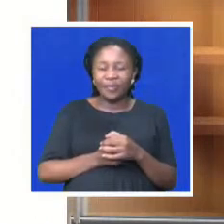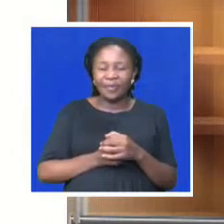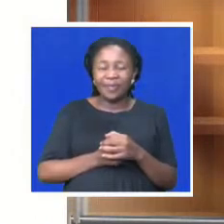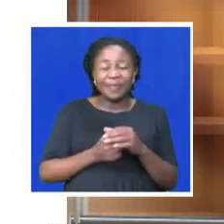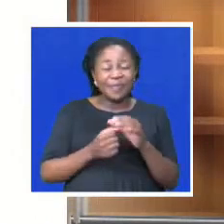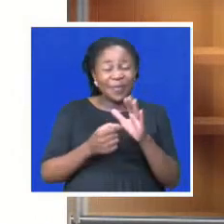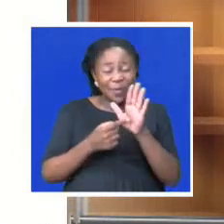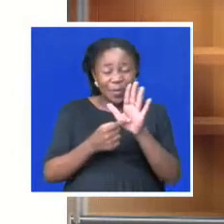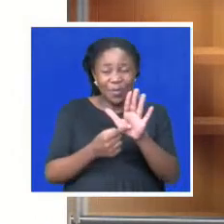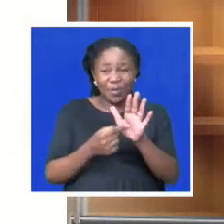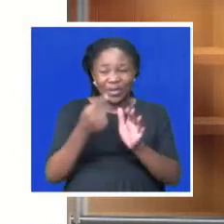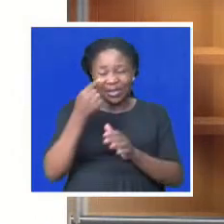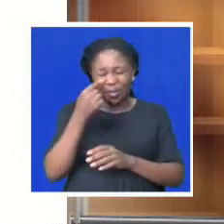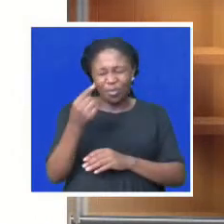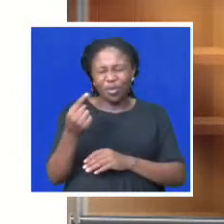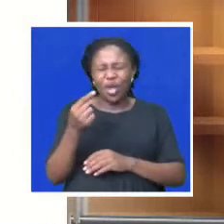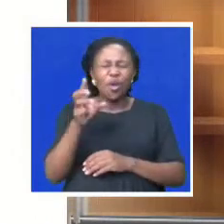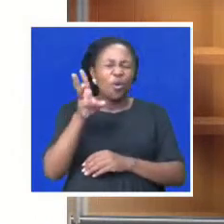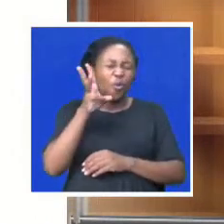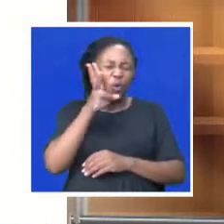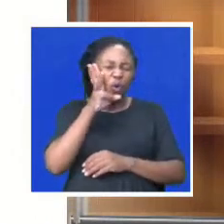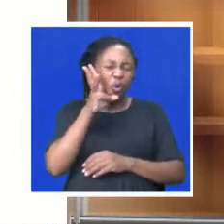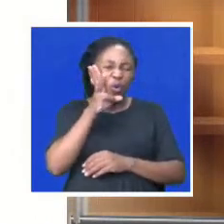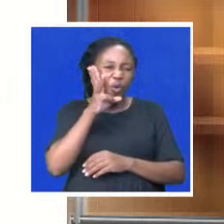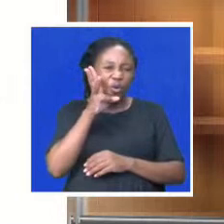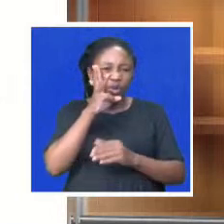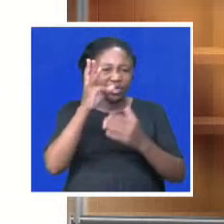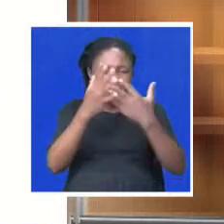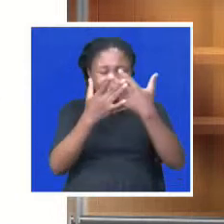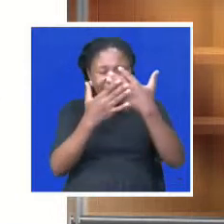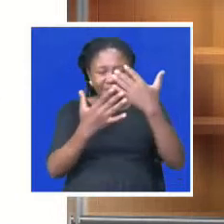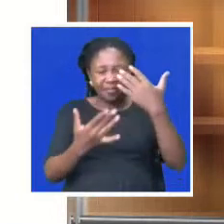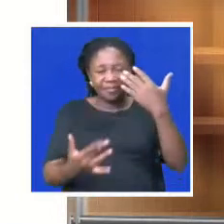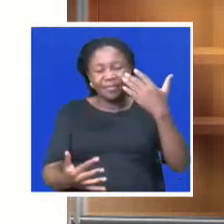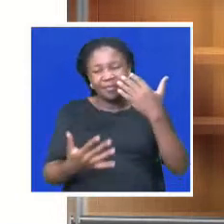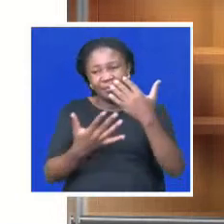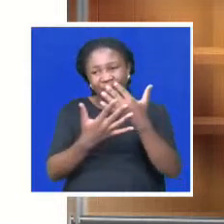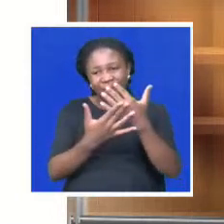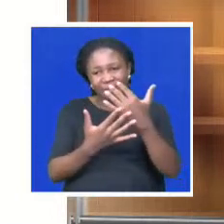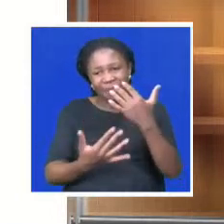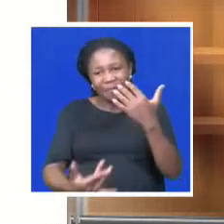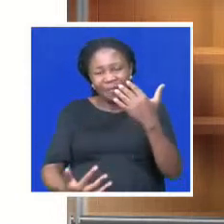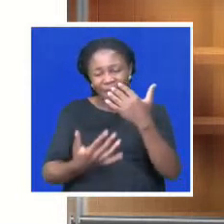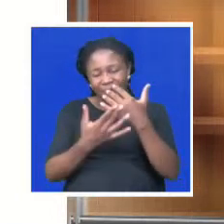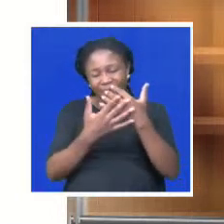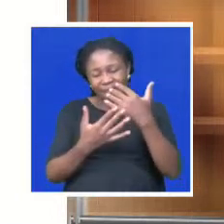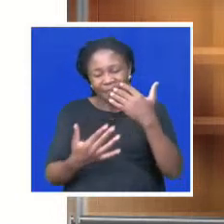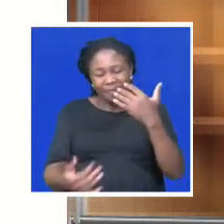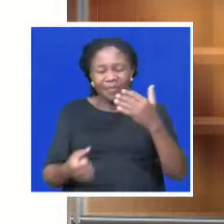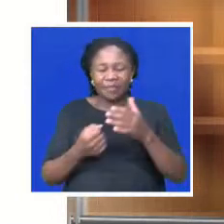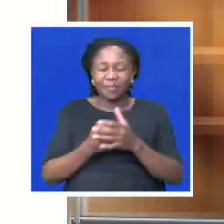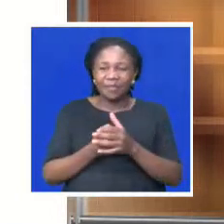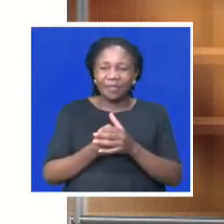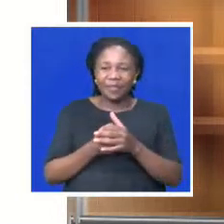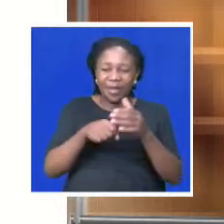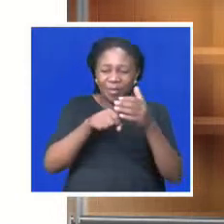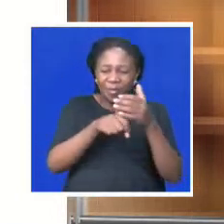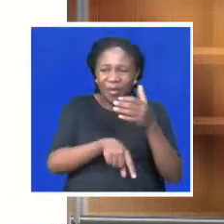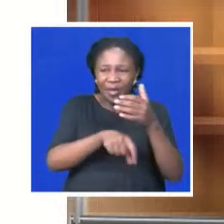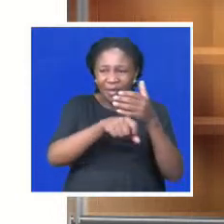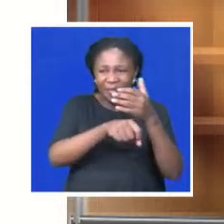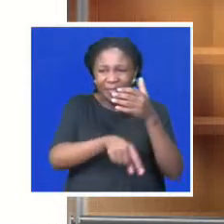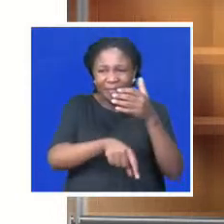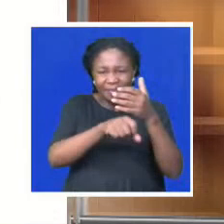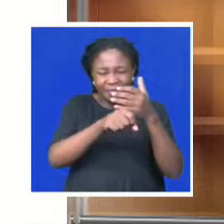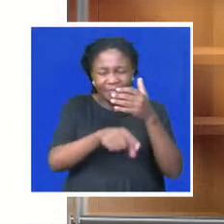a picture of water droplets from the clay pot. They didn't say there was